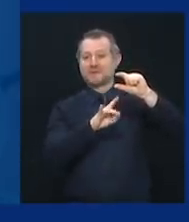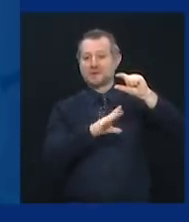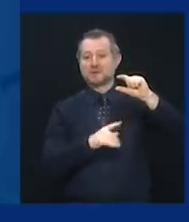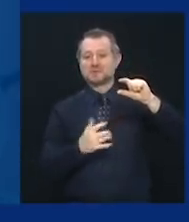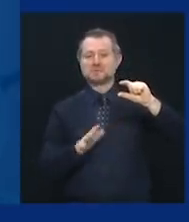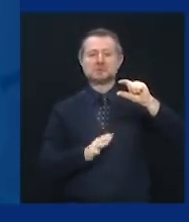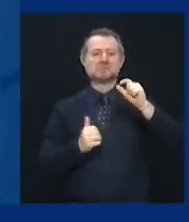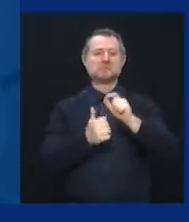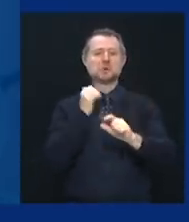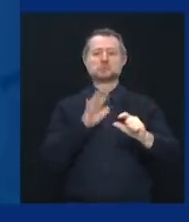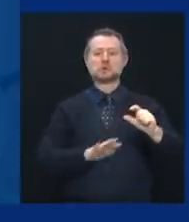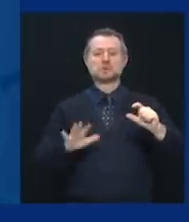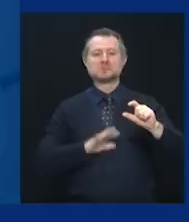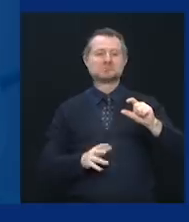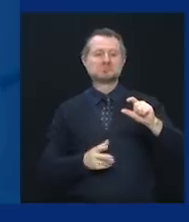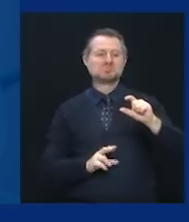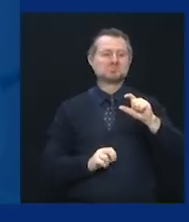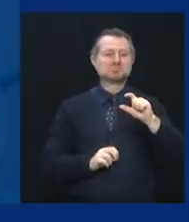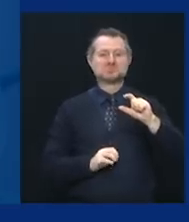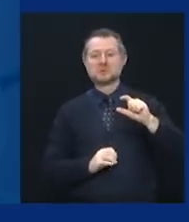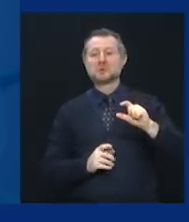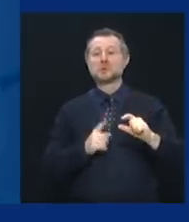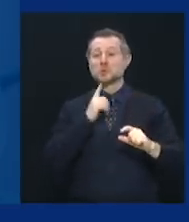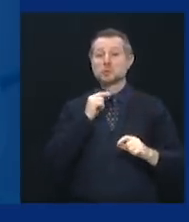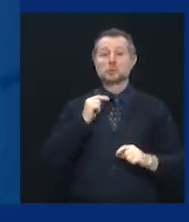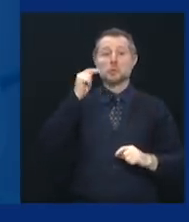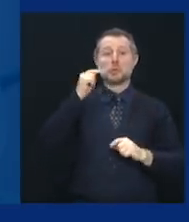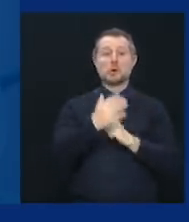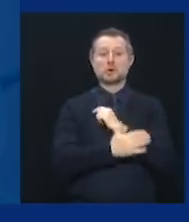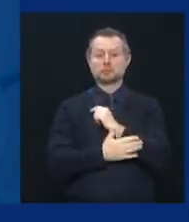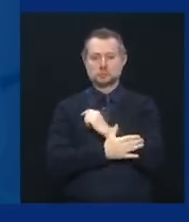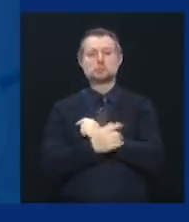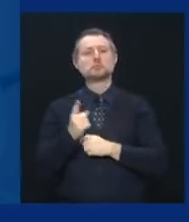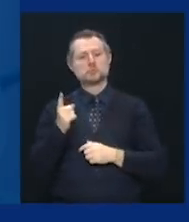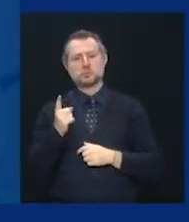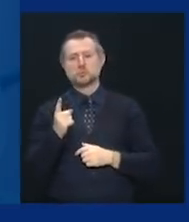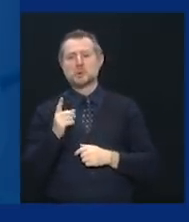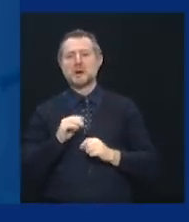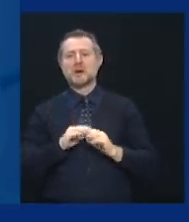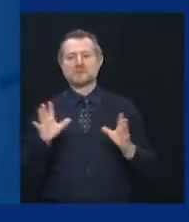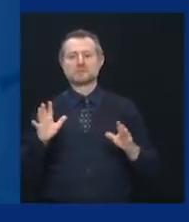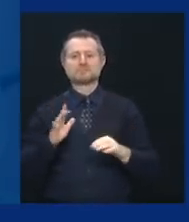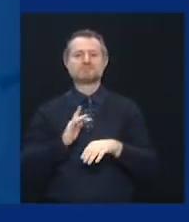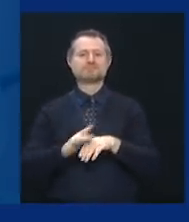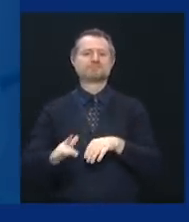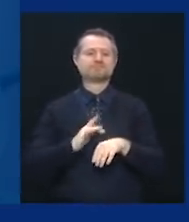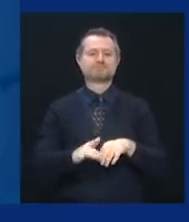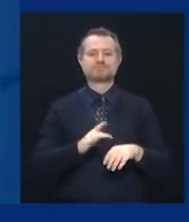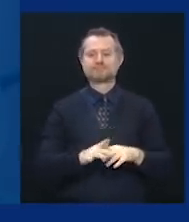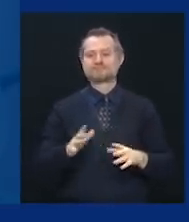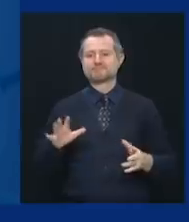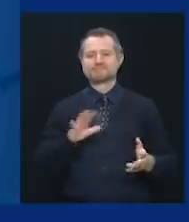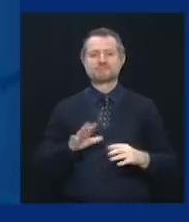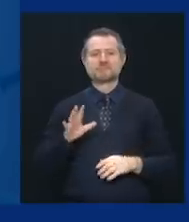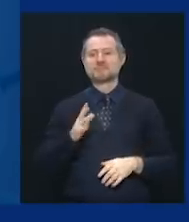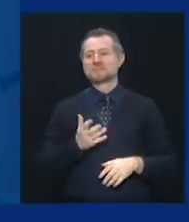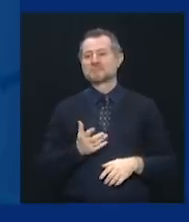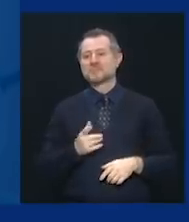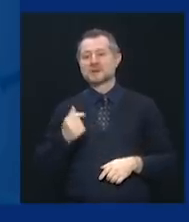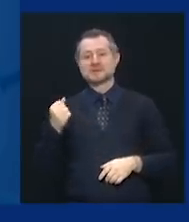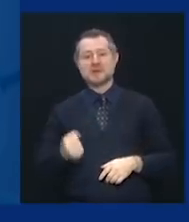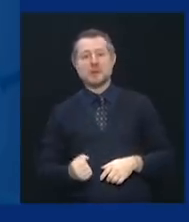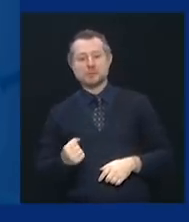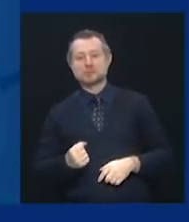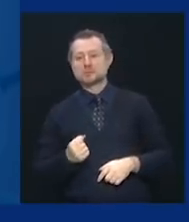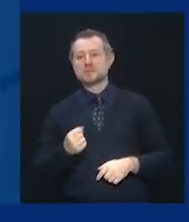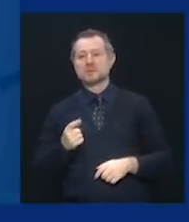range. North Country obviously has more availability. Southern Tier has more